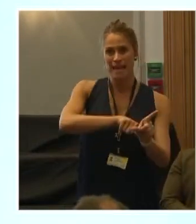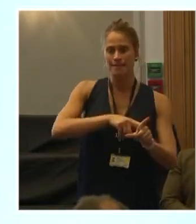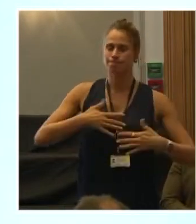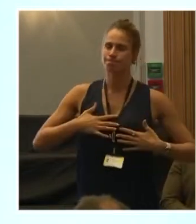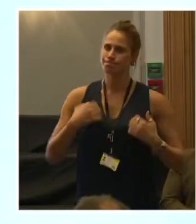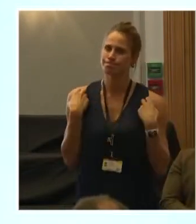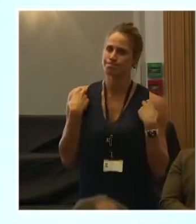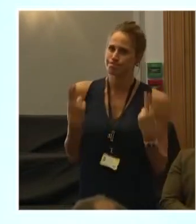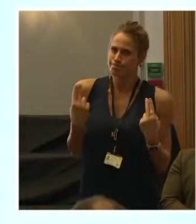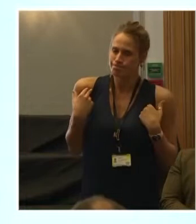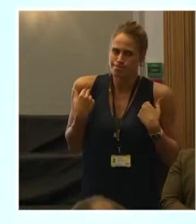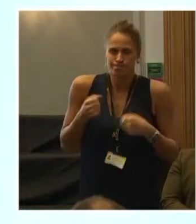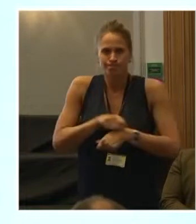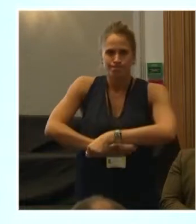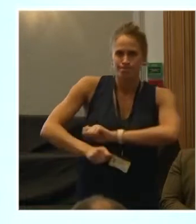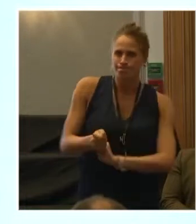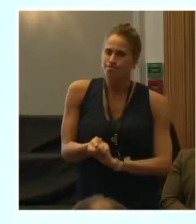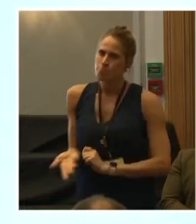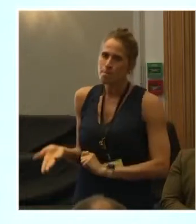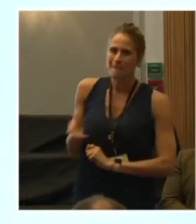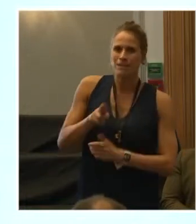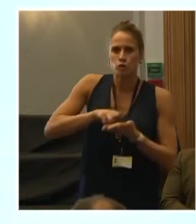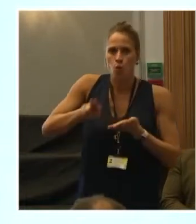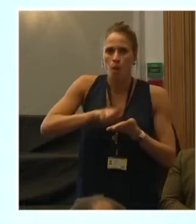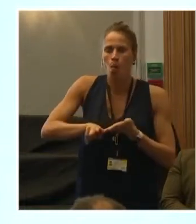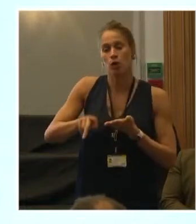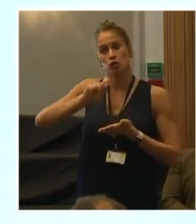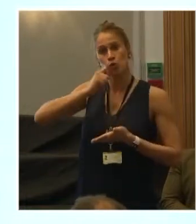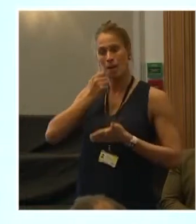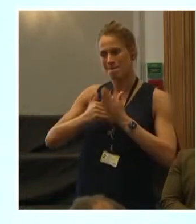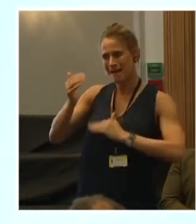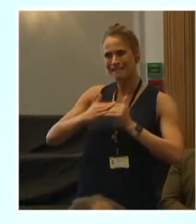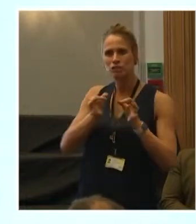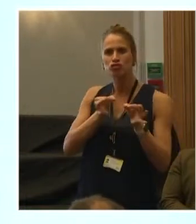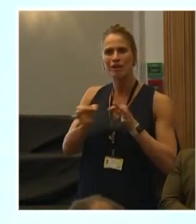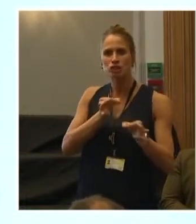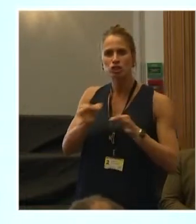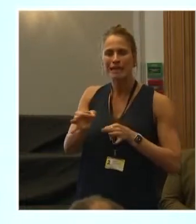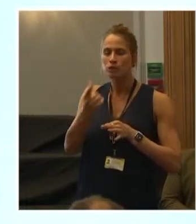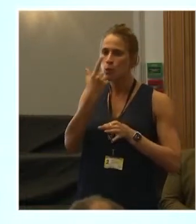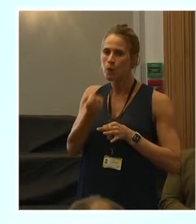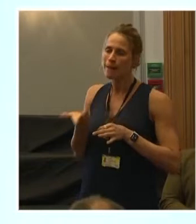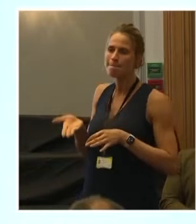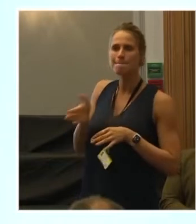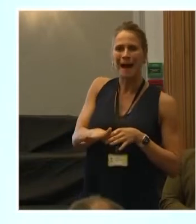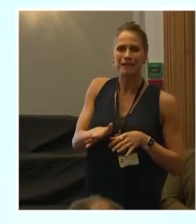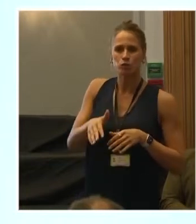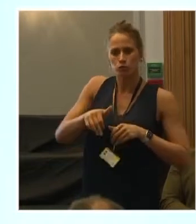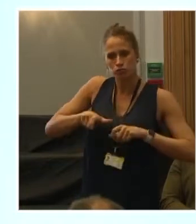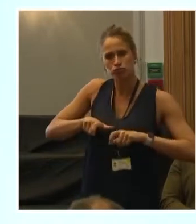and exciting science on the road to treatments. And we will be building a strategy to make sure we do exactly